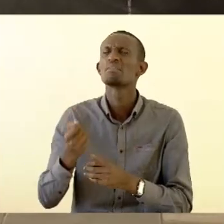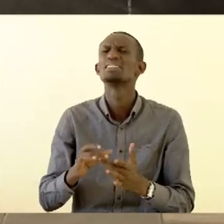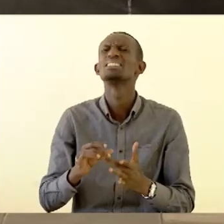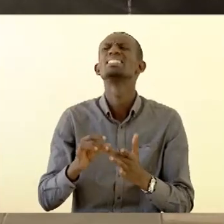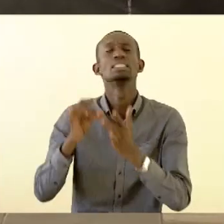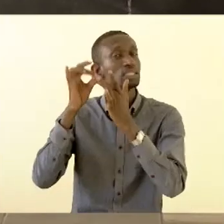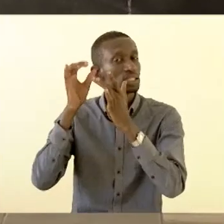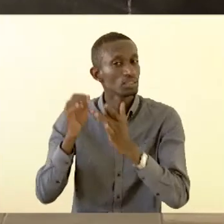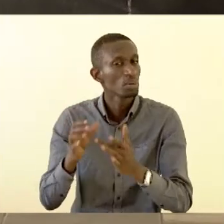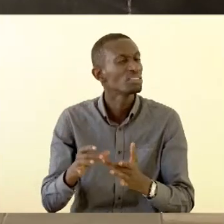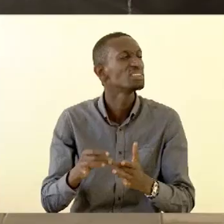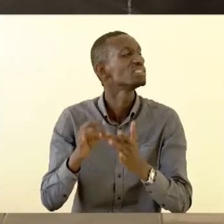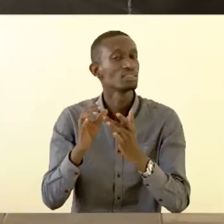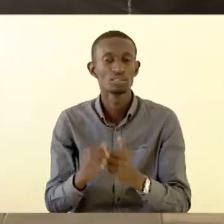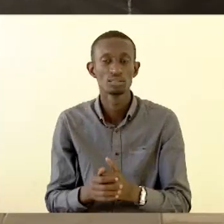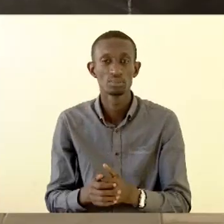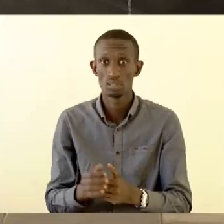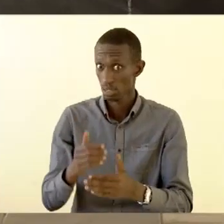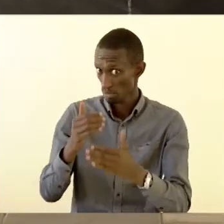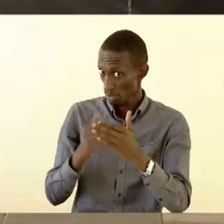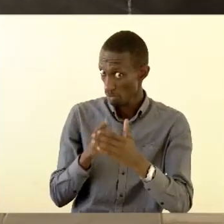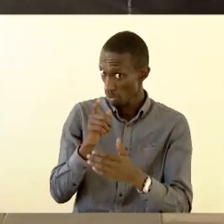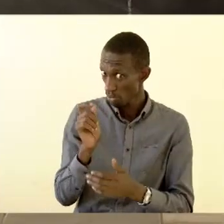an exception before we feel